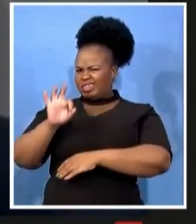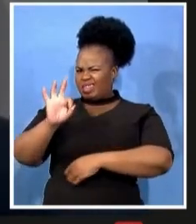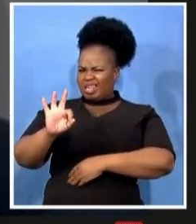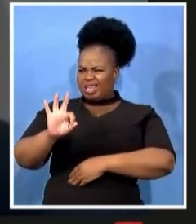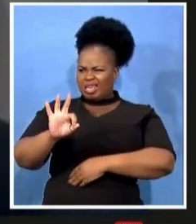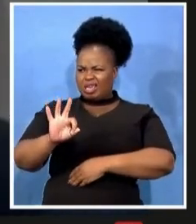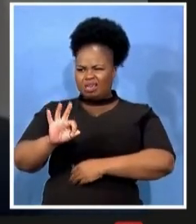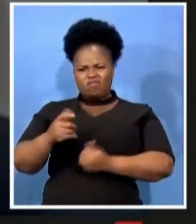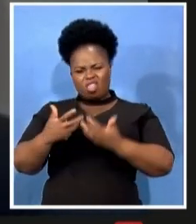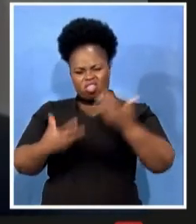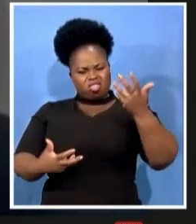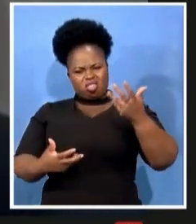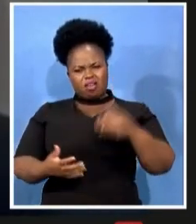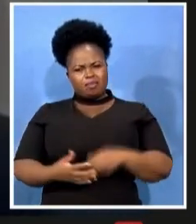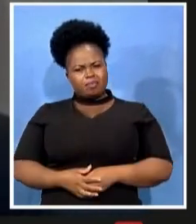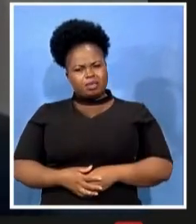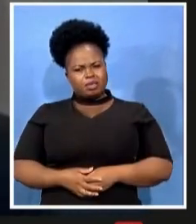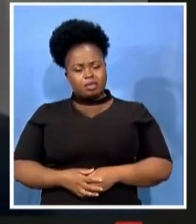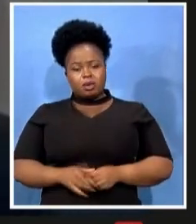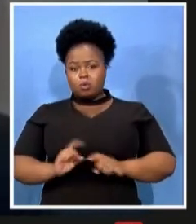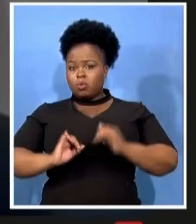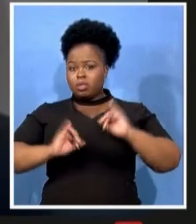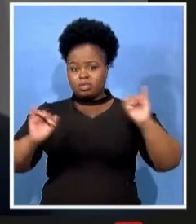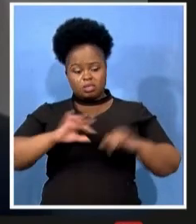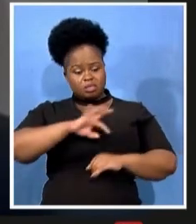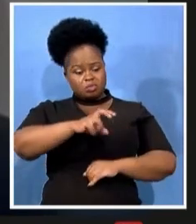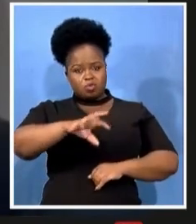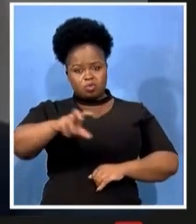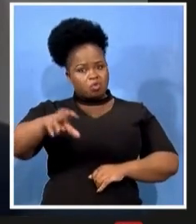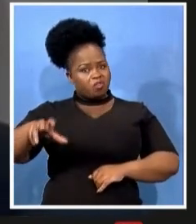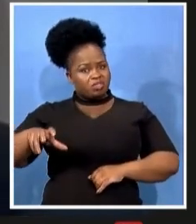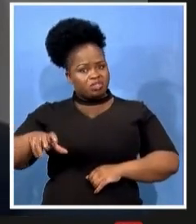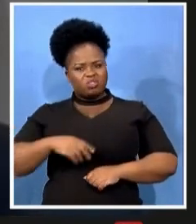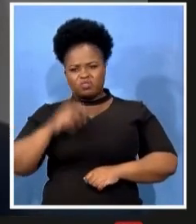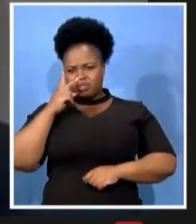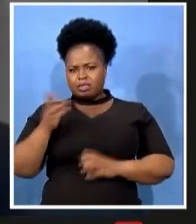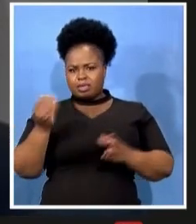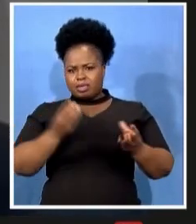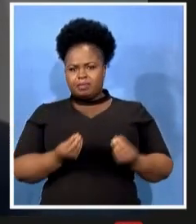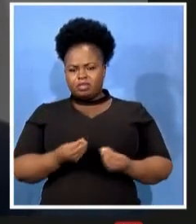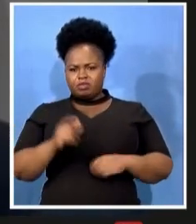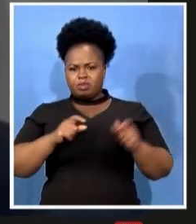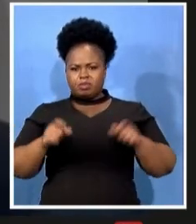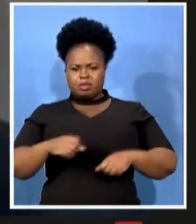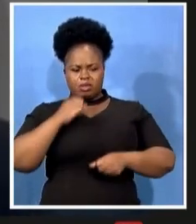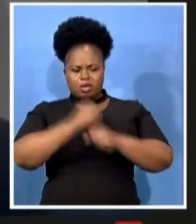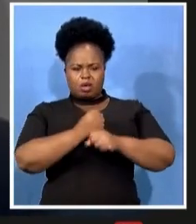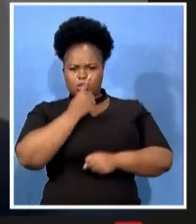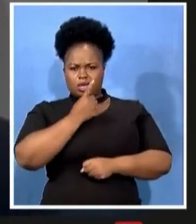provinces. If you look at the number of infections in Gauteng being at